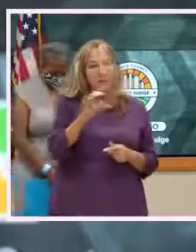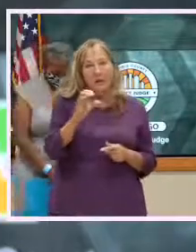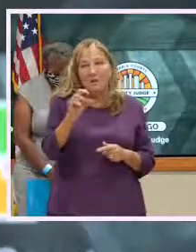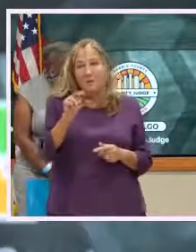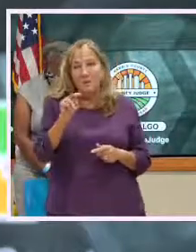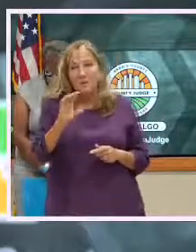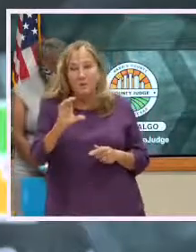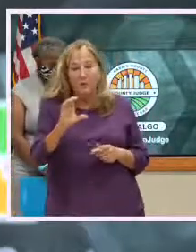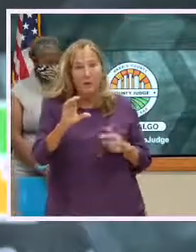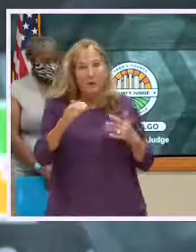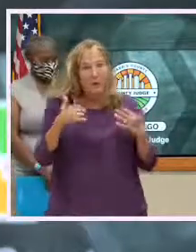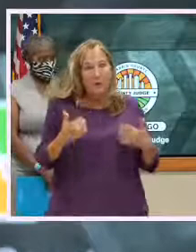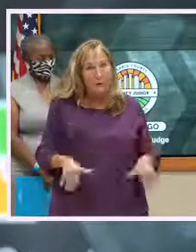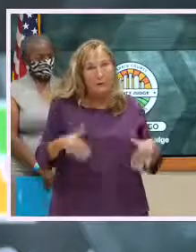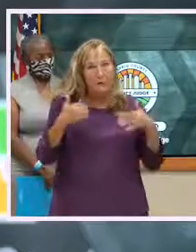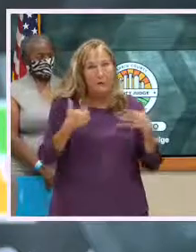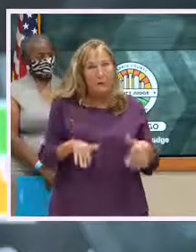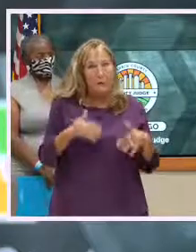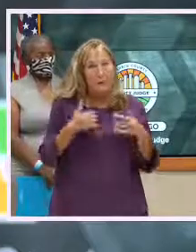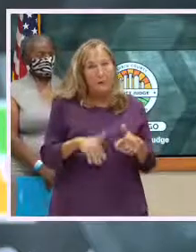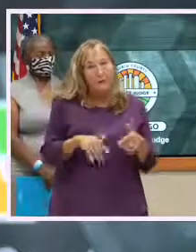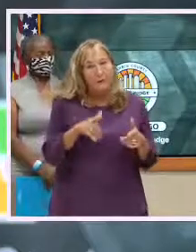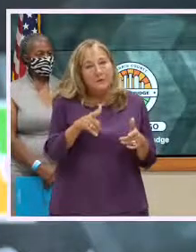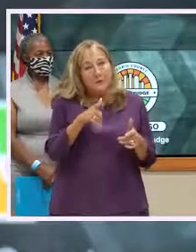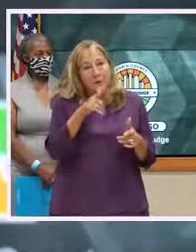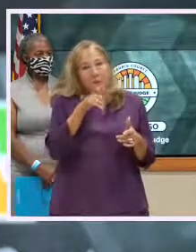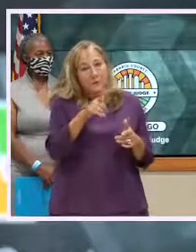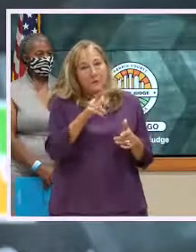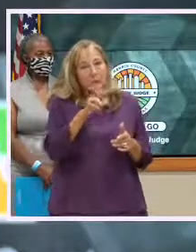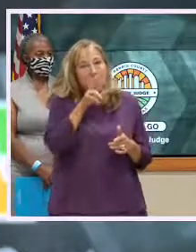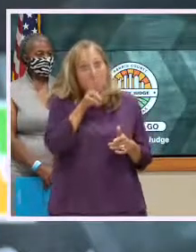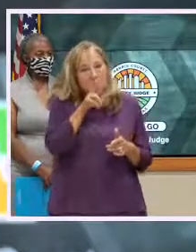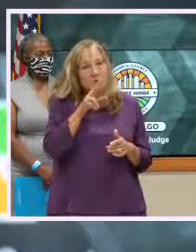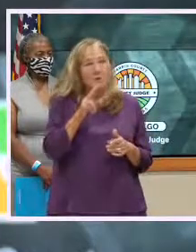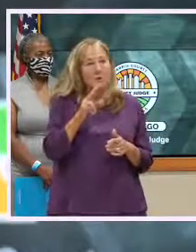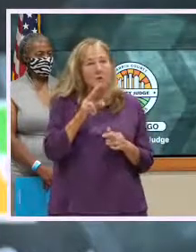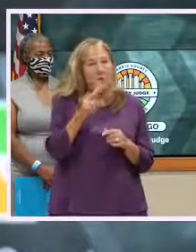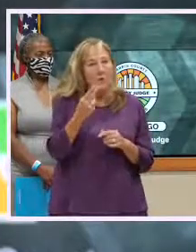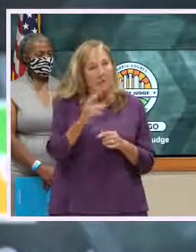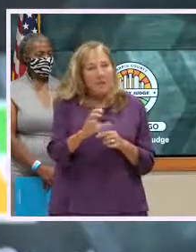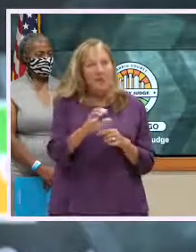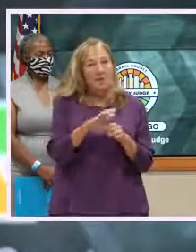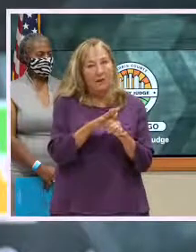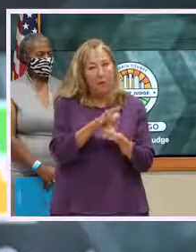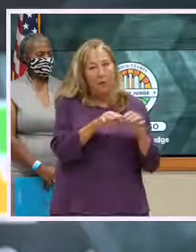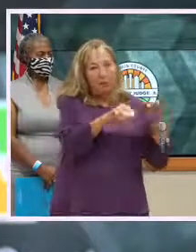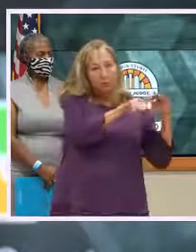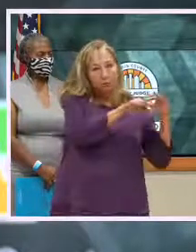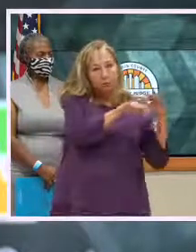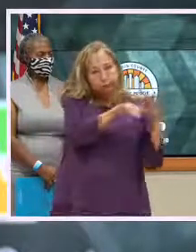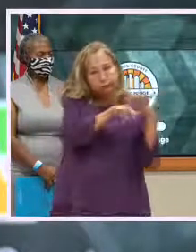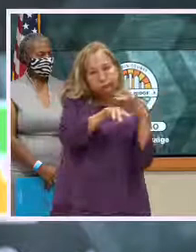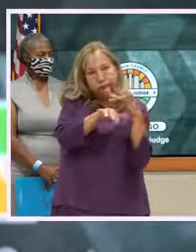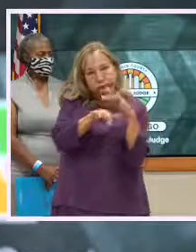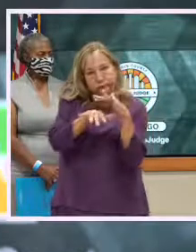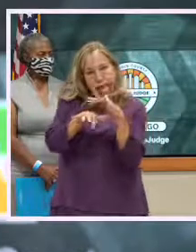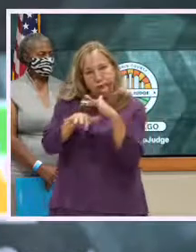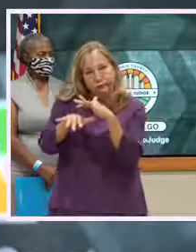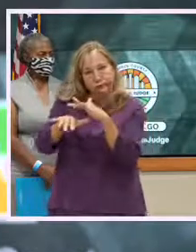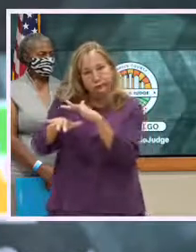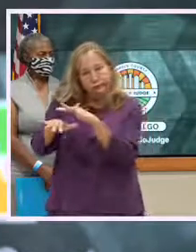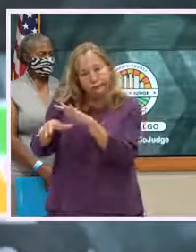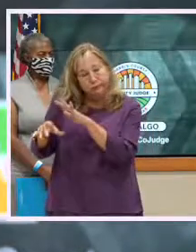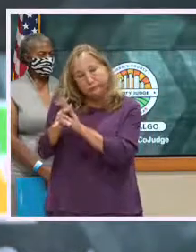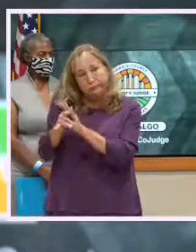knock off also Harris County and Houston as well, and then it's going to start to fill in. So we are looking and